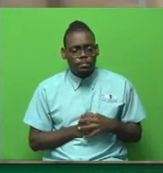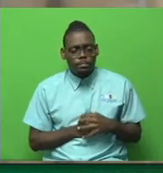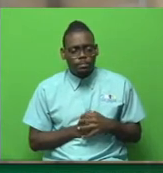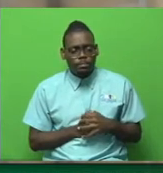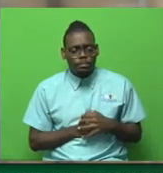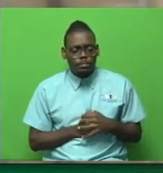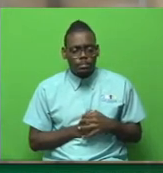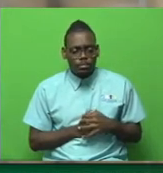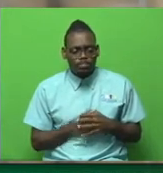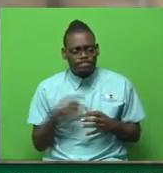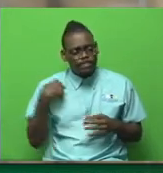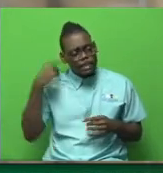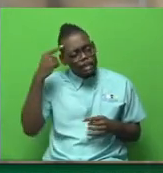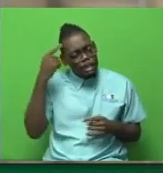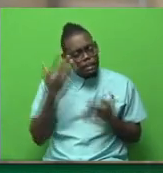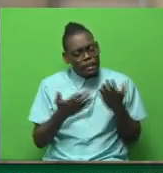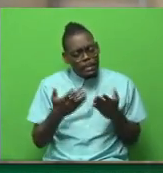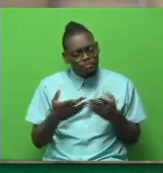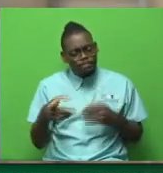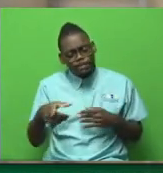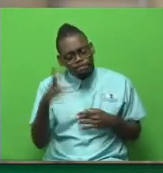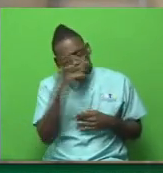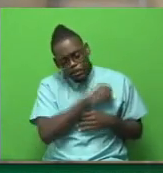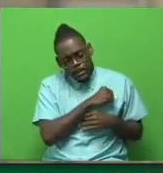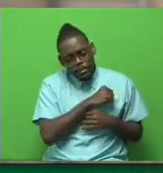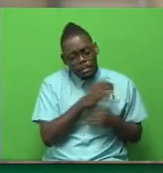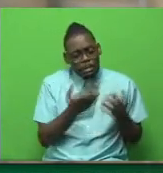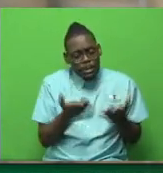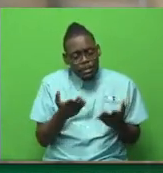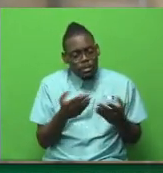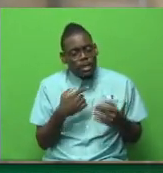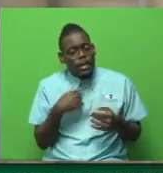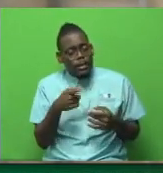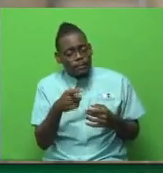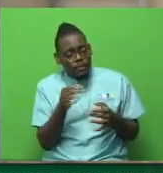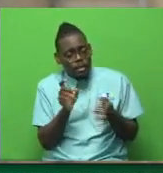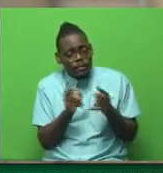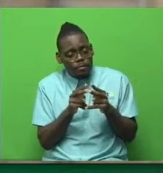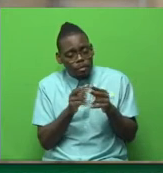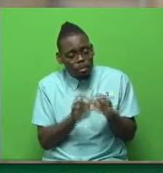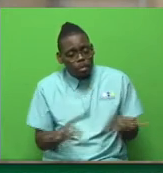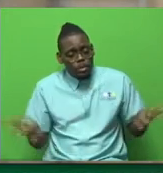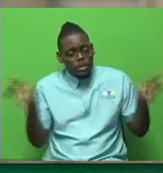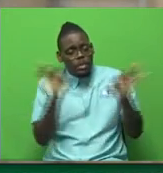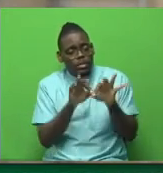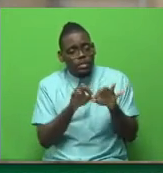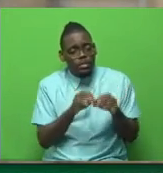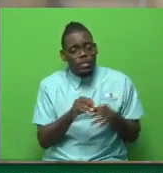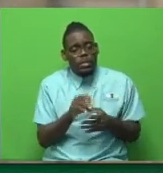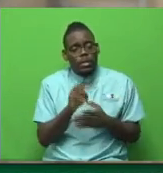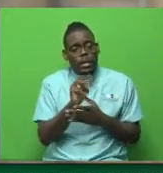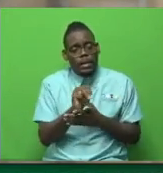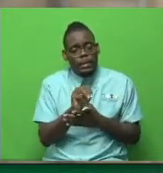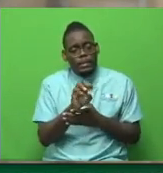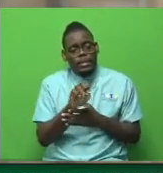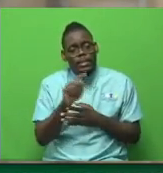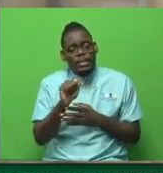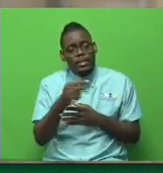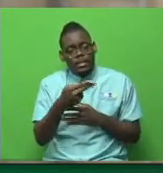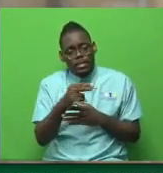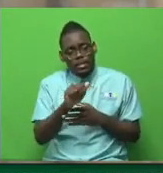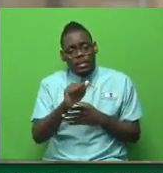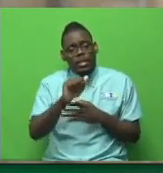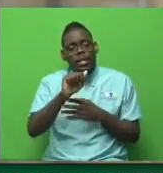one really important project Madam speaker the methanol to polio fins project by the alkene development company of trinam